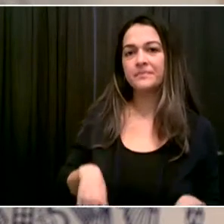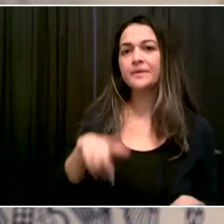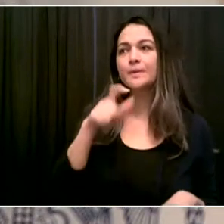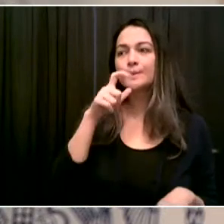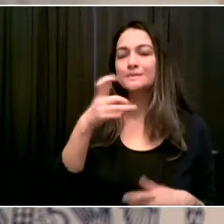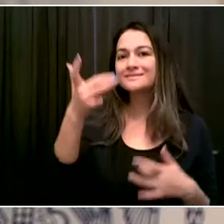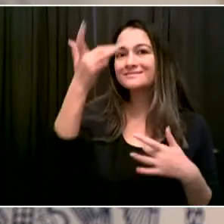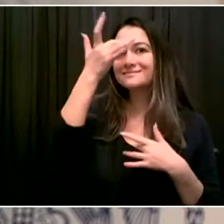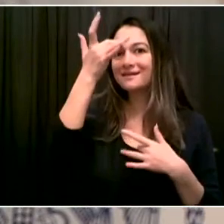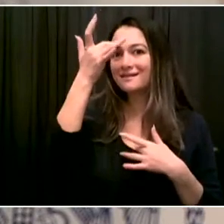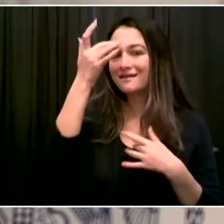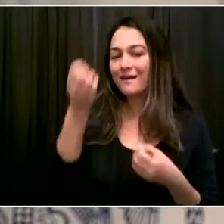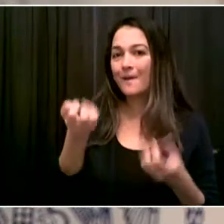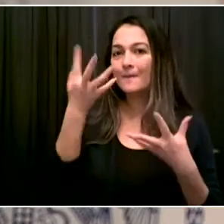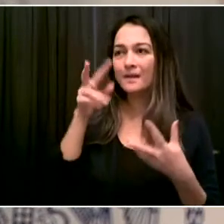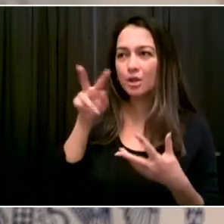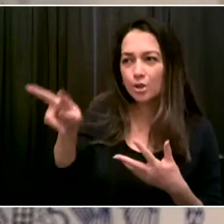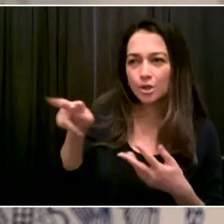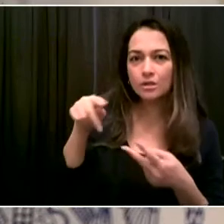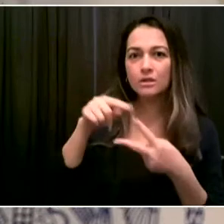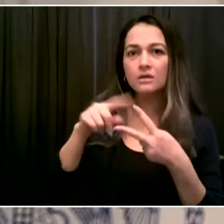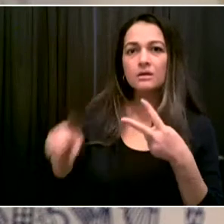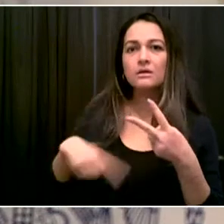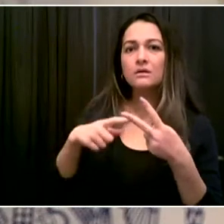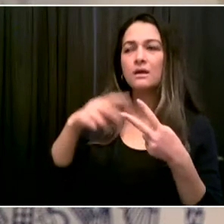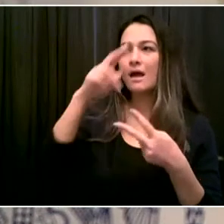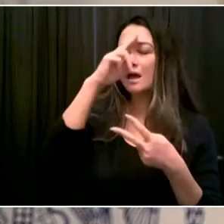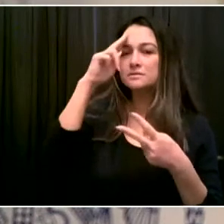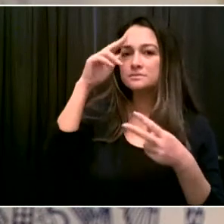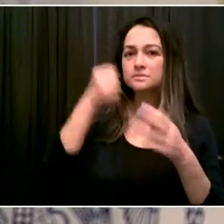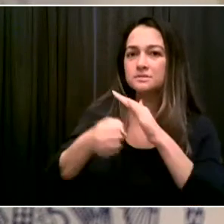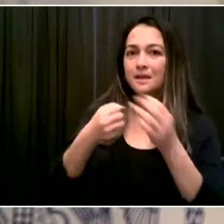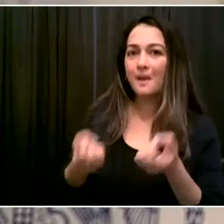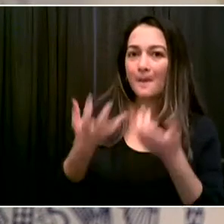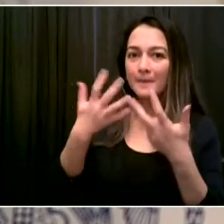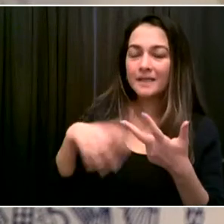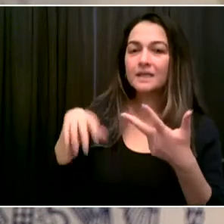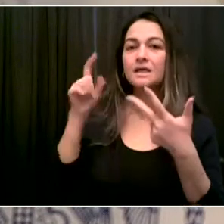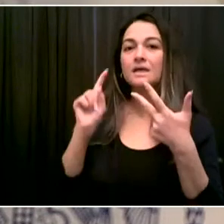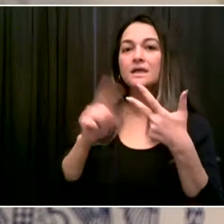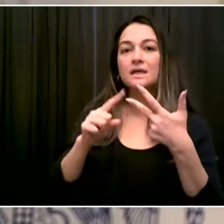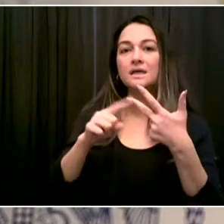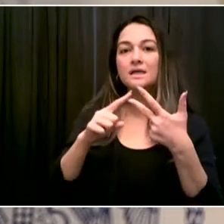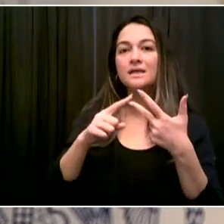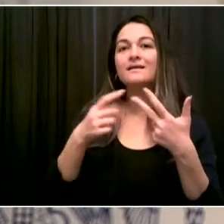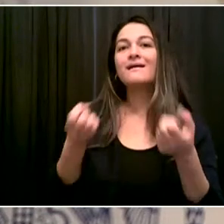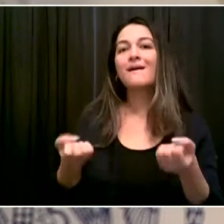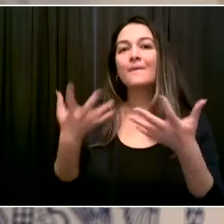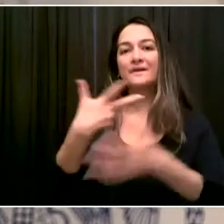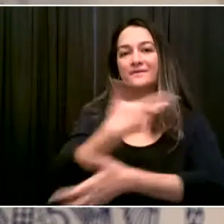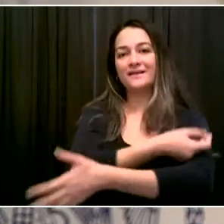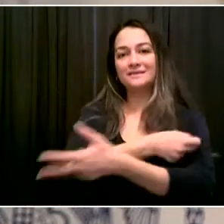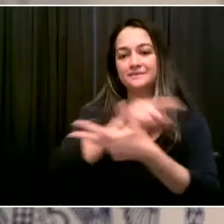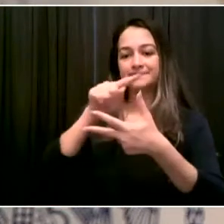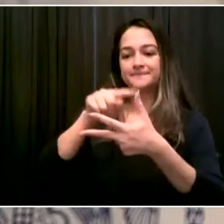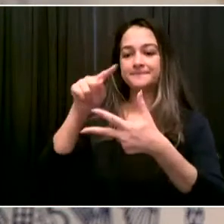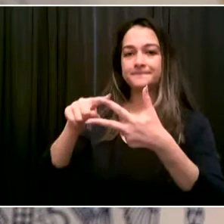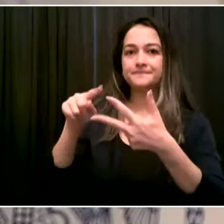the vaccination numbers, which are strong, and we intend to make a lot stronger. So, Juliet, just to give you the update right now,